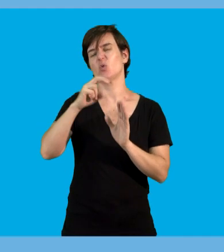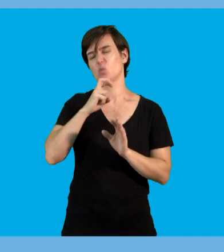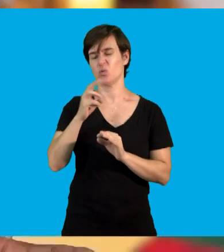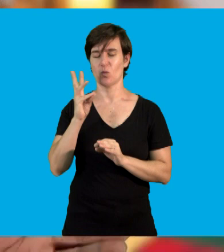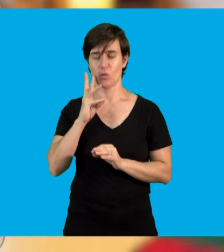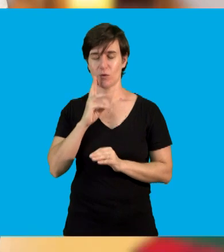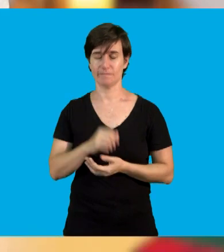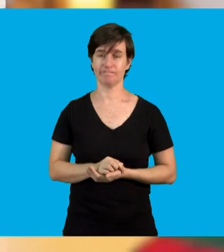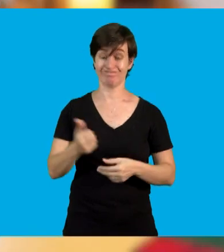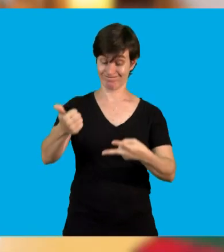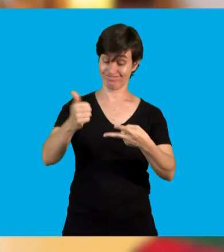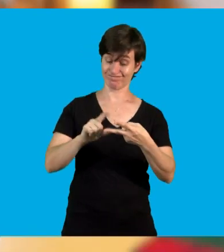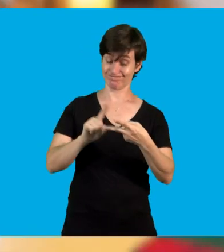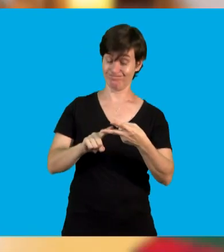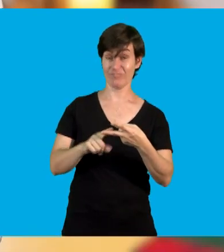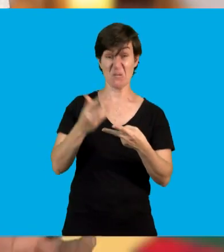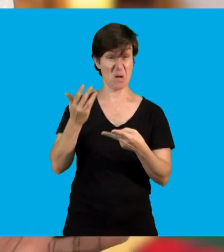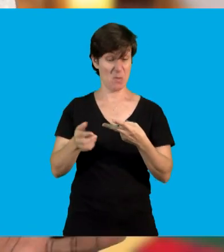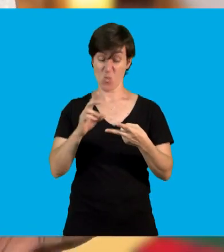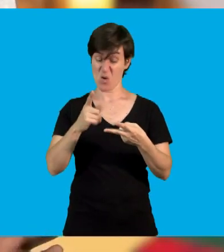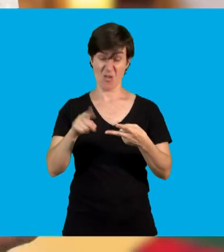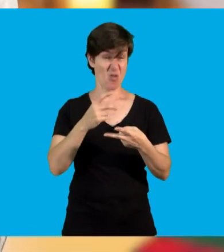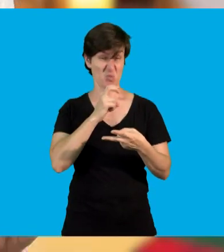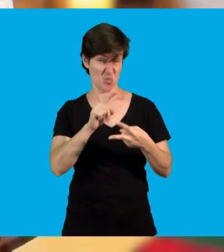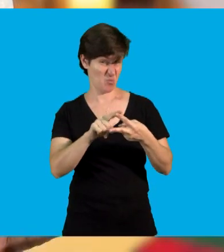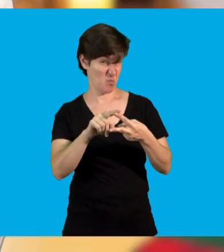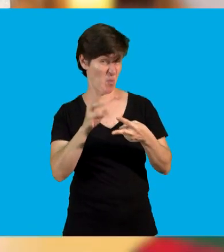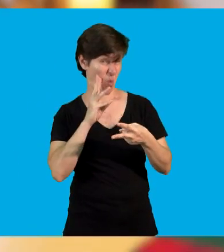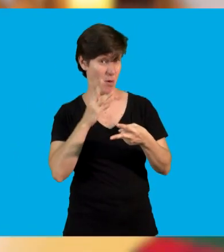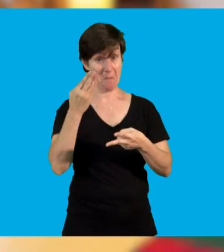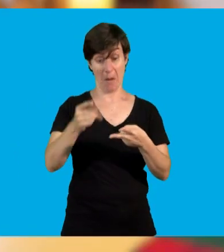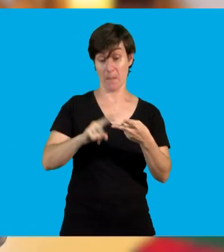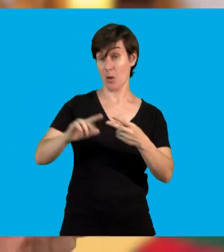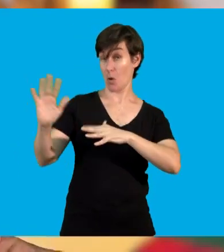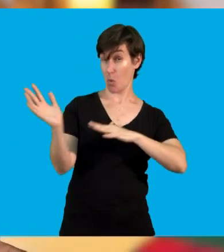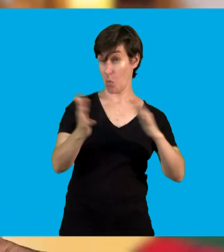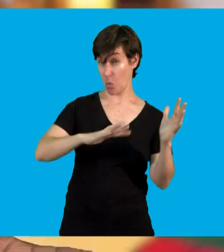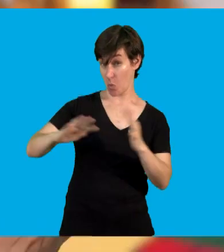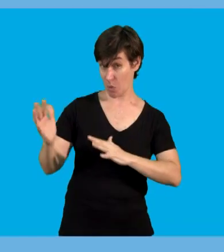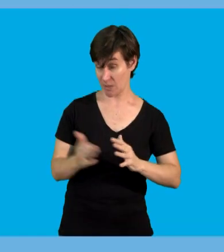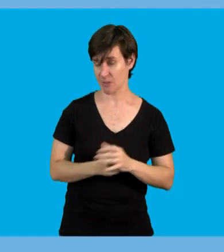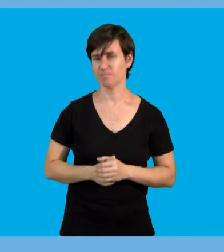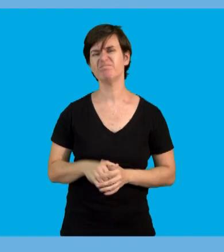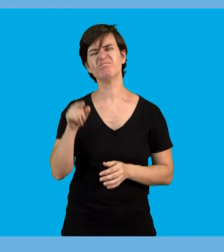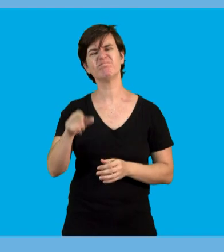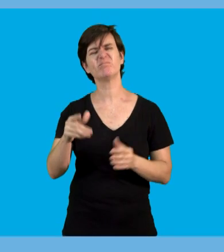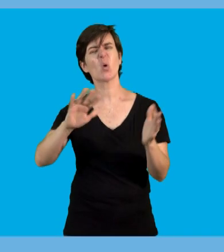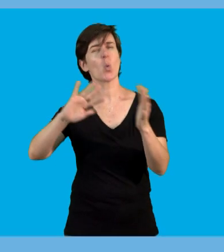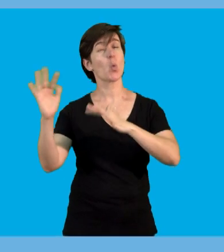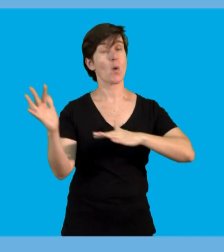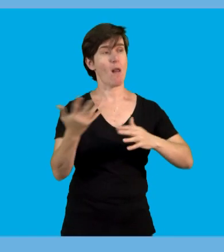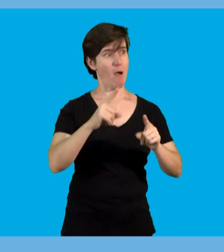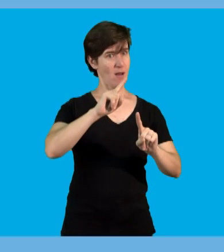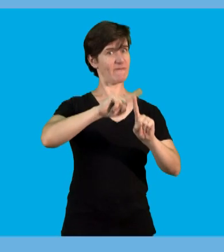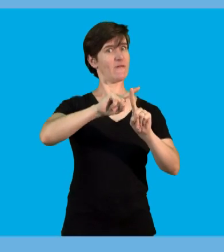plant. So then now, let's look at wind. If you can't use the hydroelectric power plant, probably then we can use wind. Now, with regards to wind,